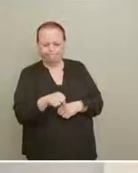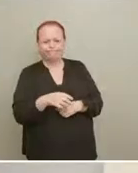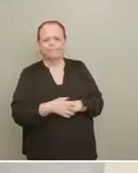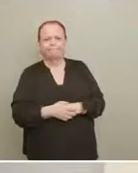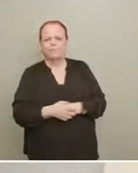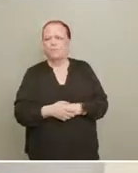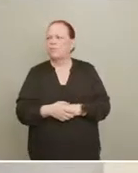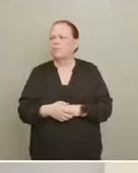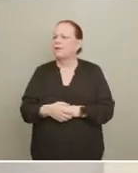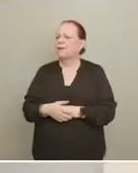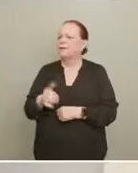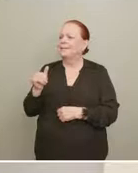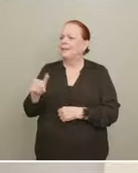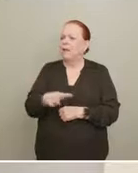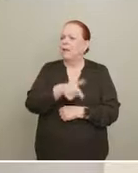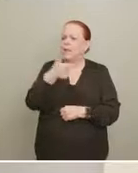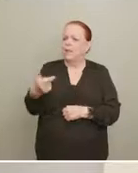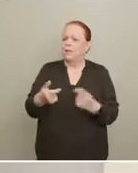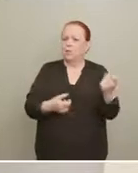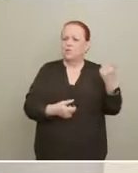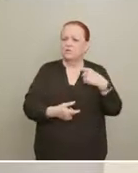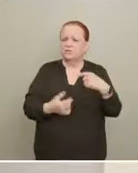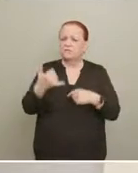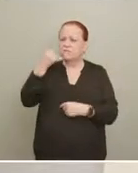If we can go back to the phone lines for our next question.